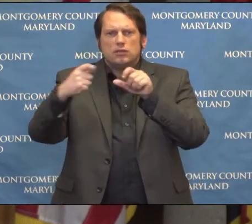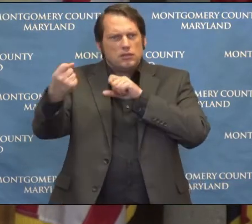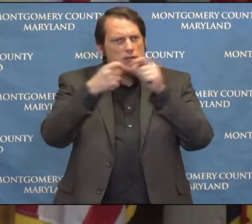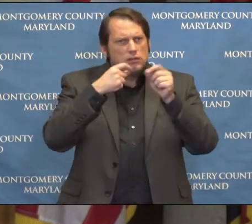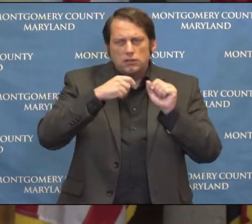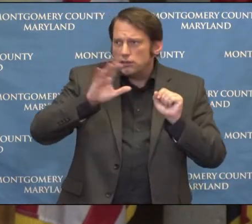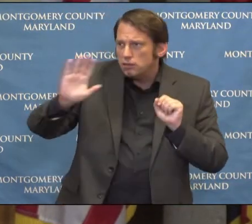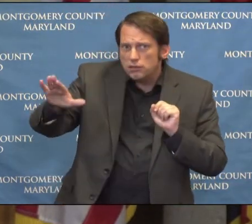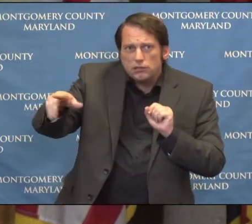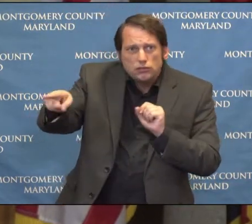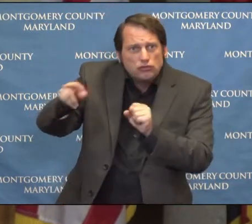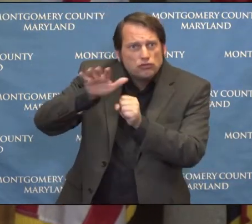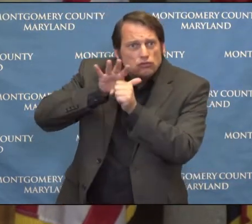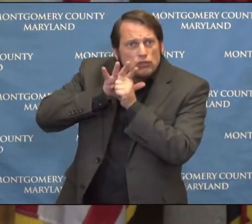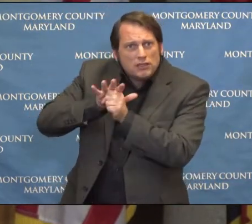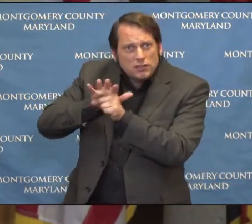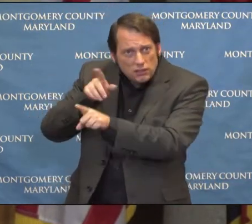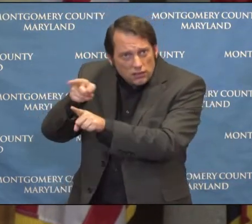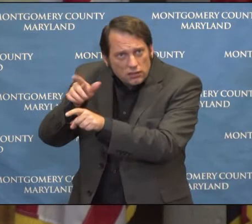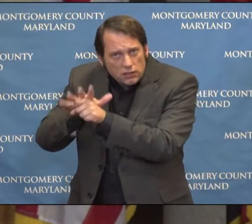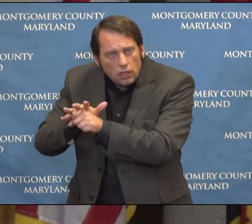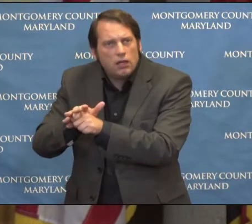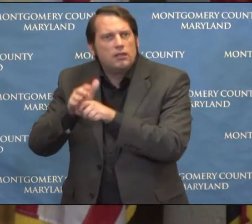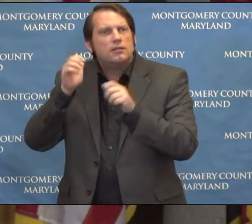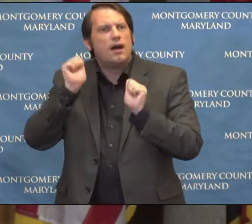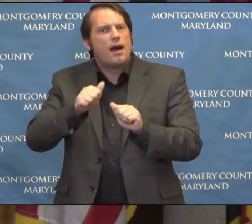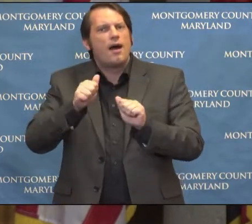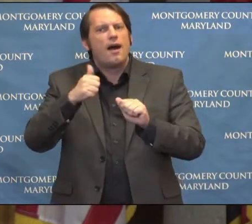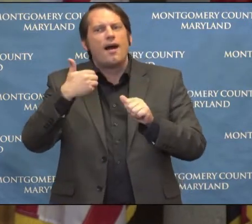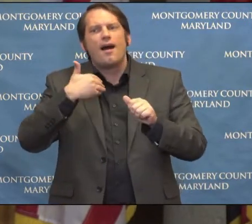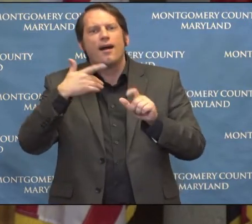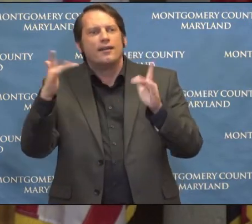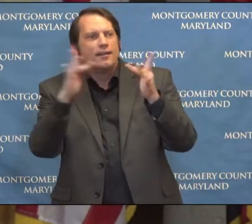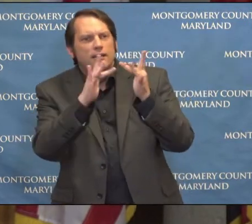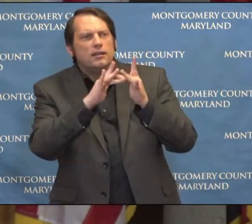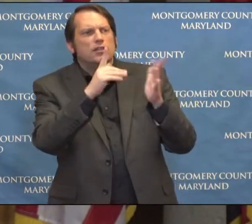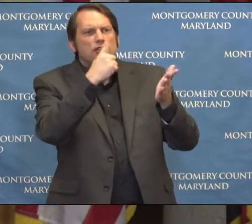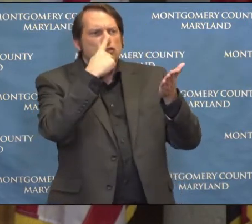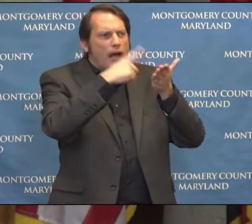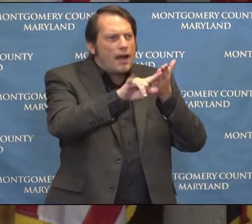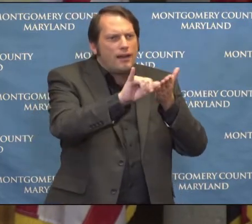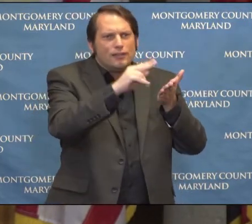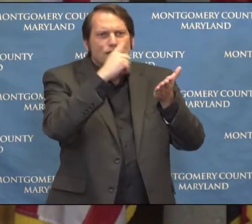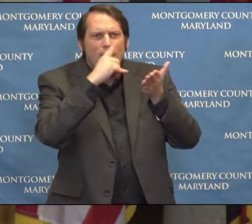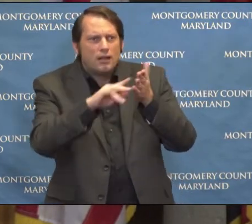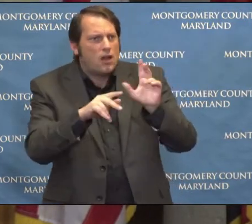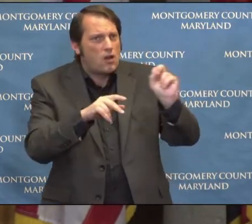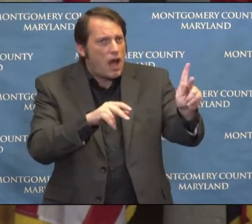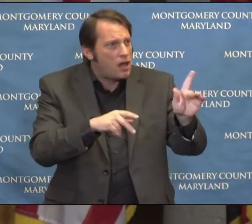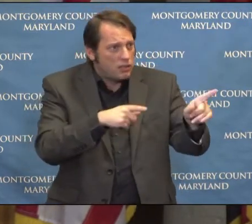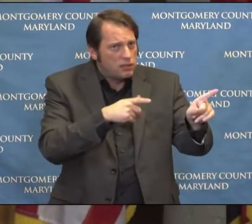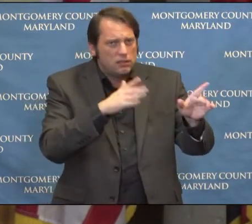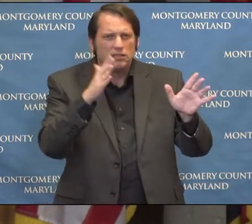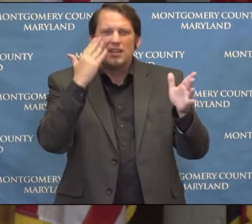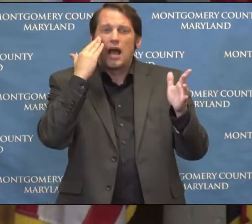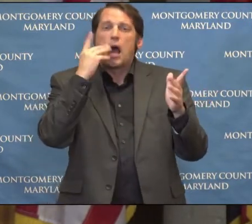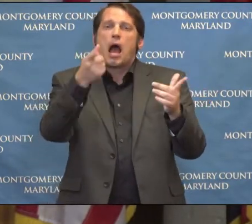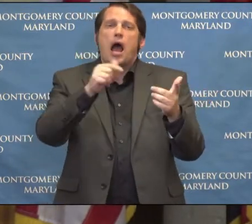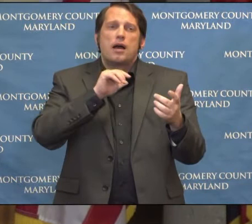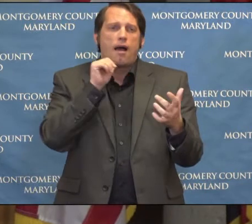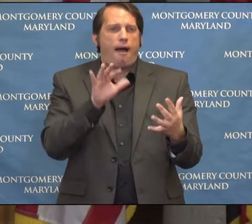call to check in and say, it's okay, you know, this is not going to be perfect. It's not going to be MCPS the way you've ever